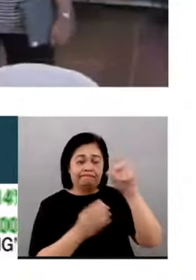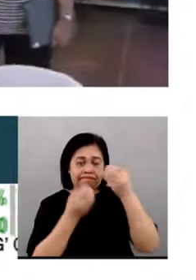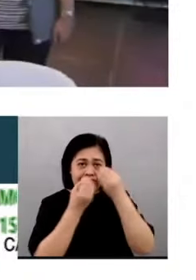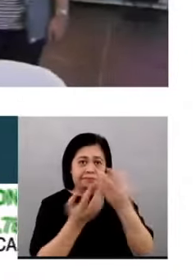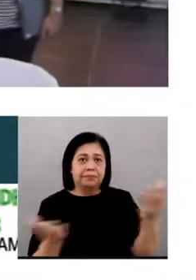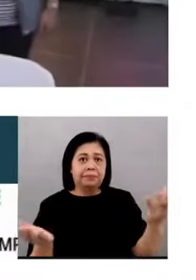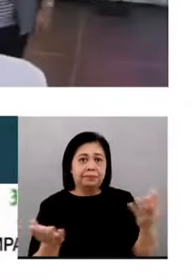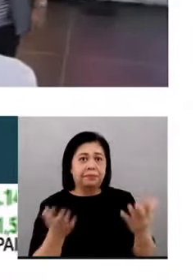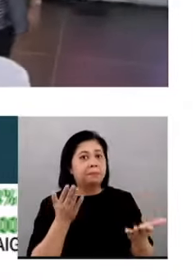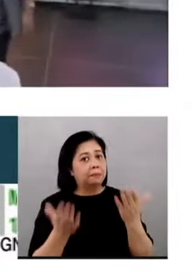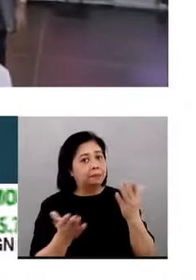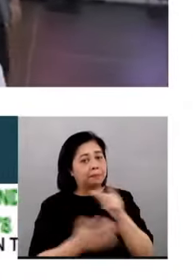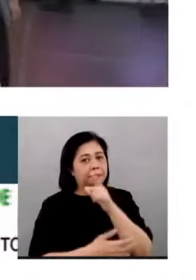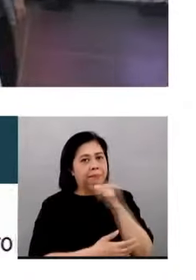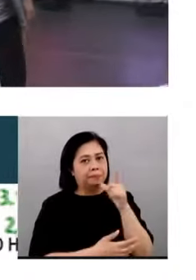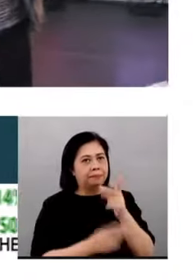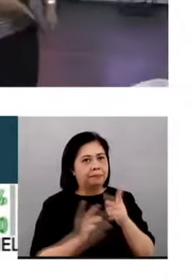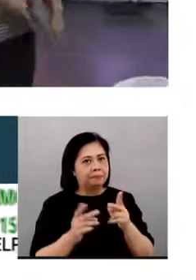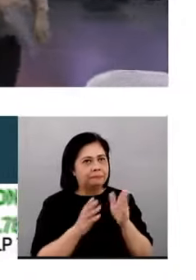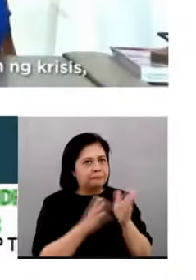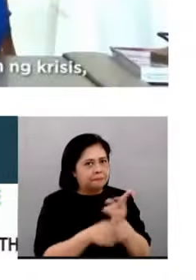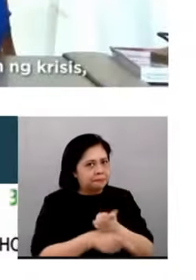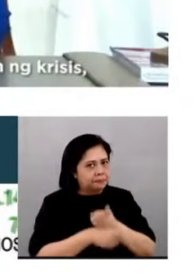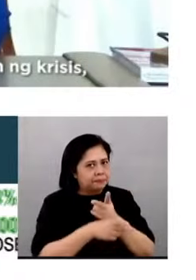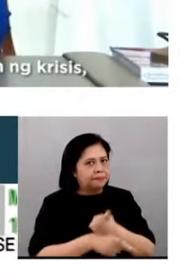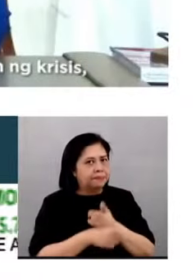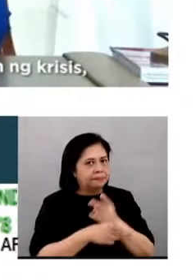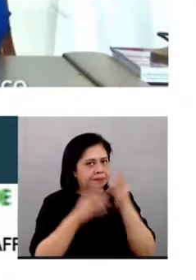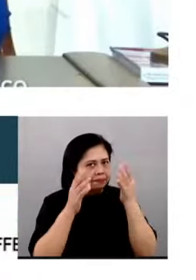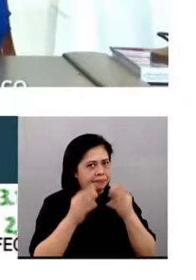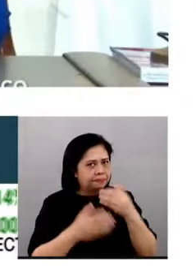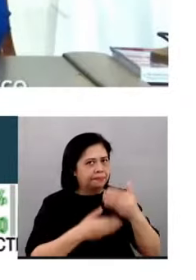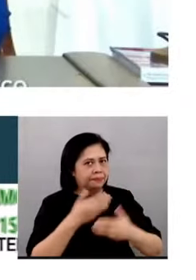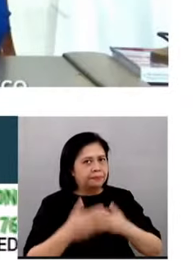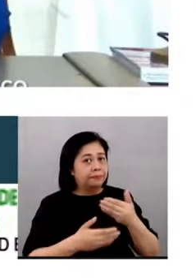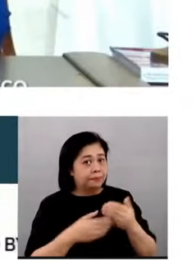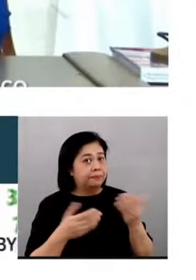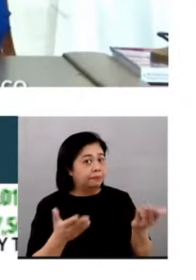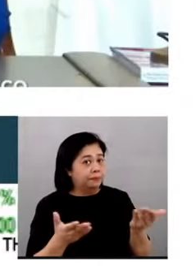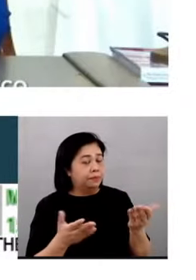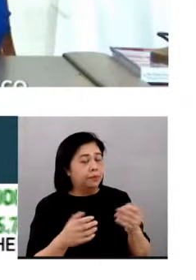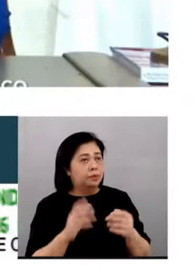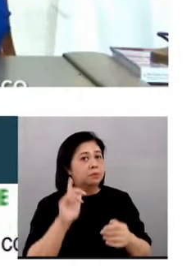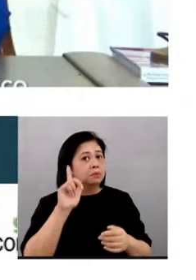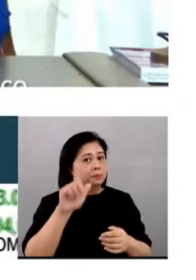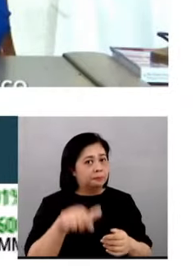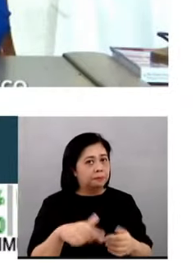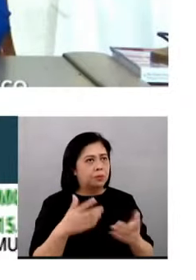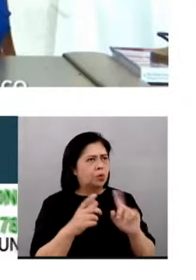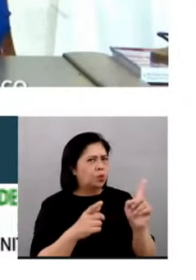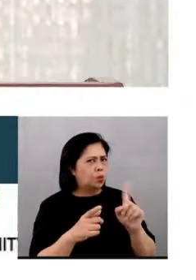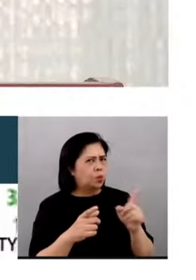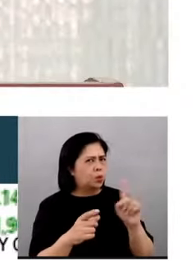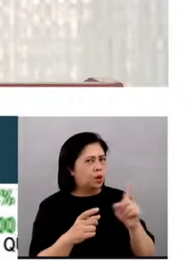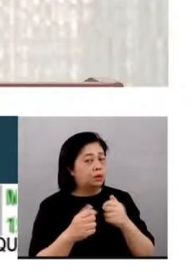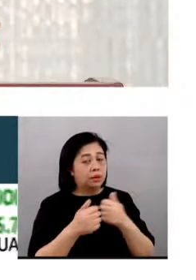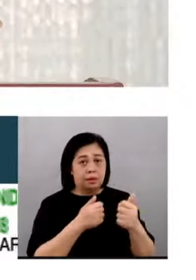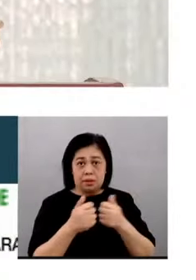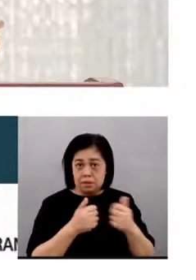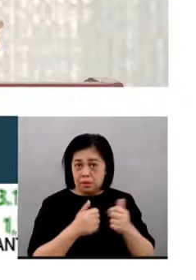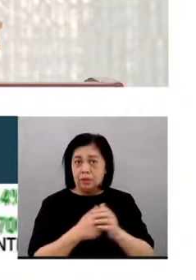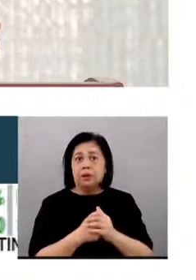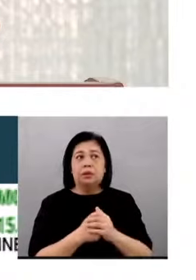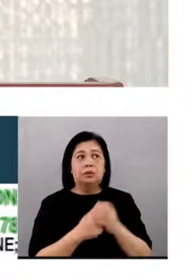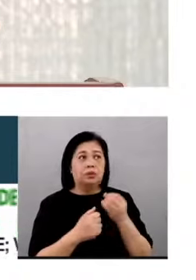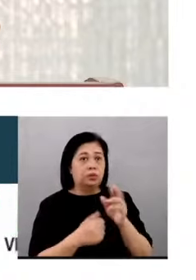VP Robredo has been very systematic about her decision-making process here. Sooner or later, we will know whether she will run or